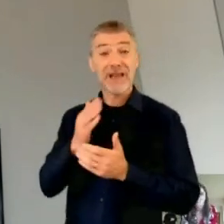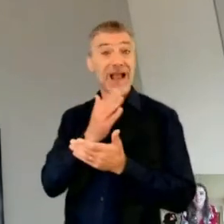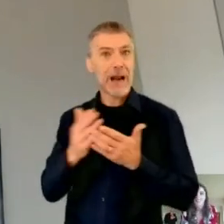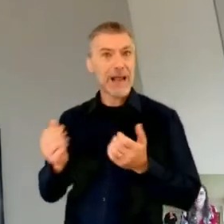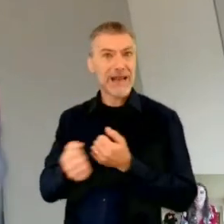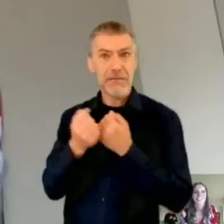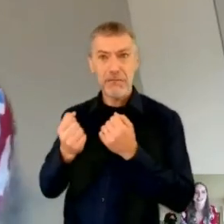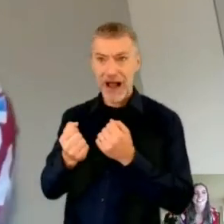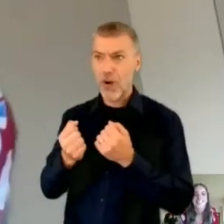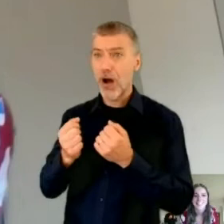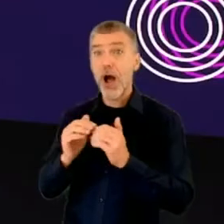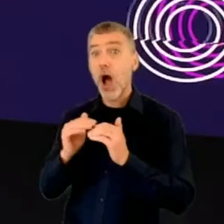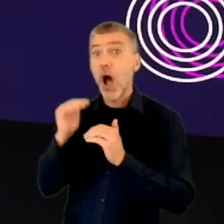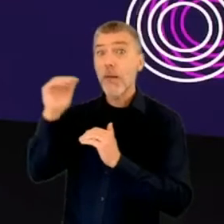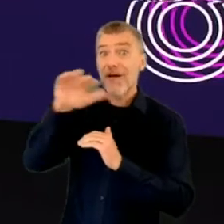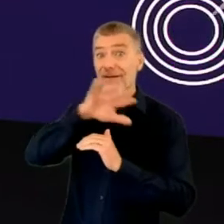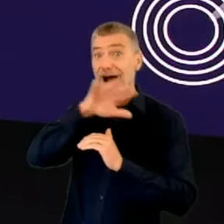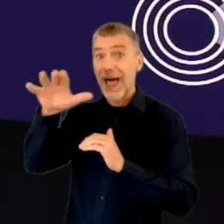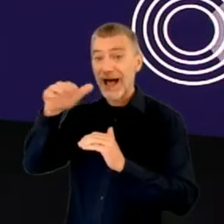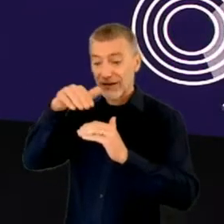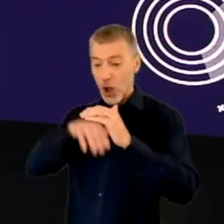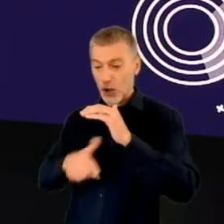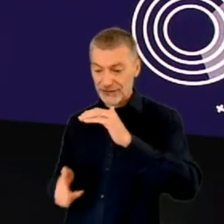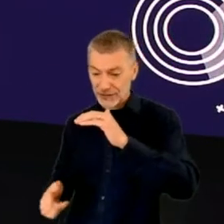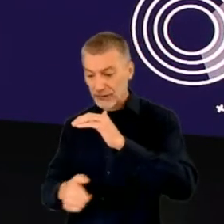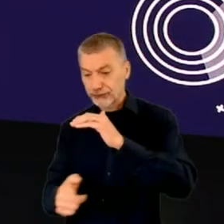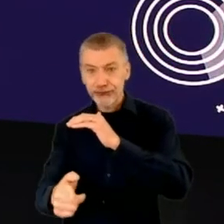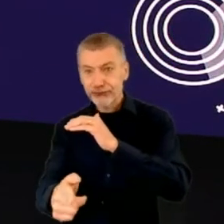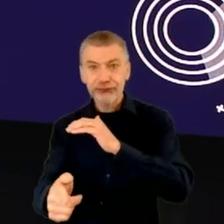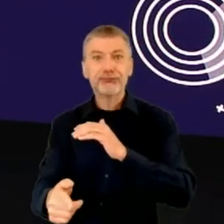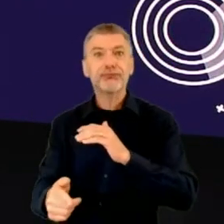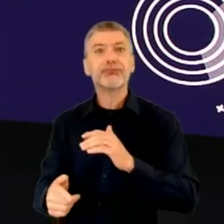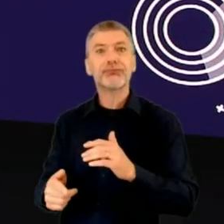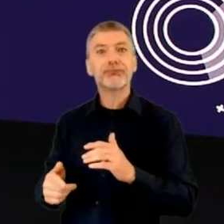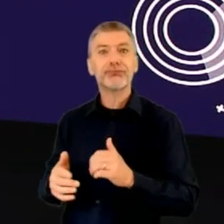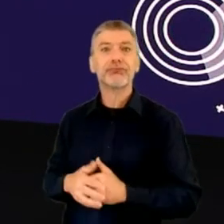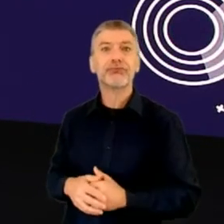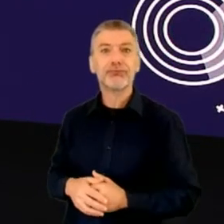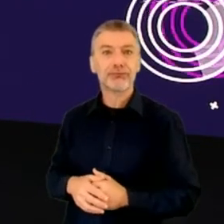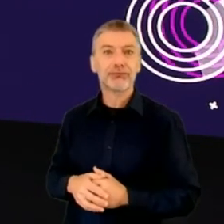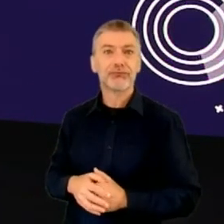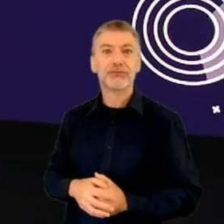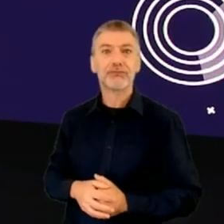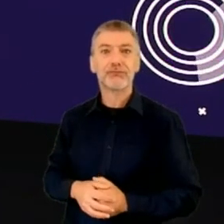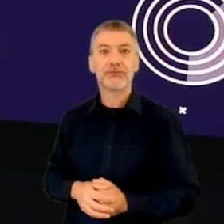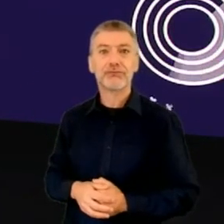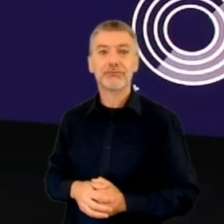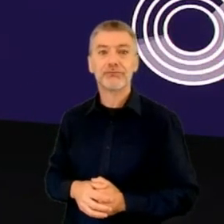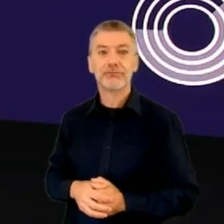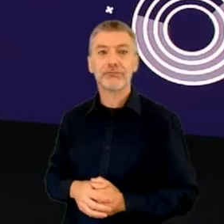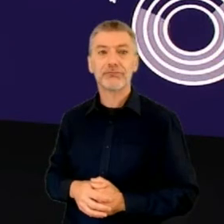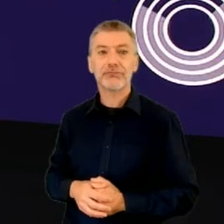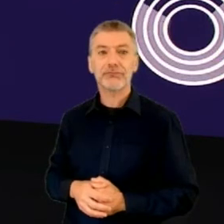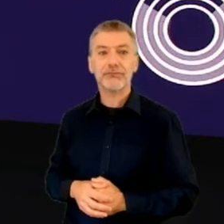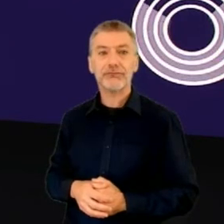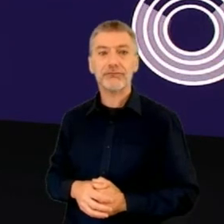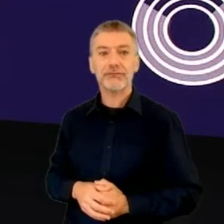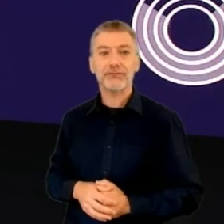land. So that's undersea. I don't mean in the Earth's crust. Yes, I get you there, Alithia, and I